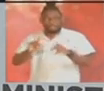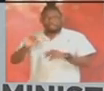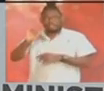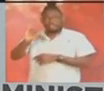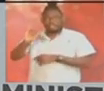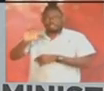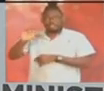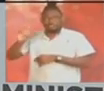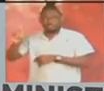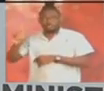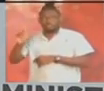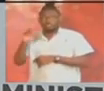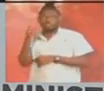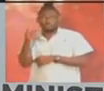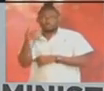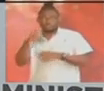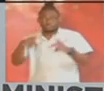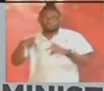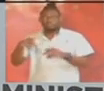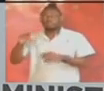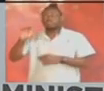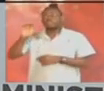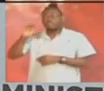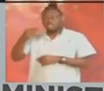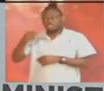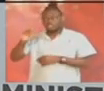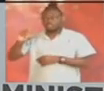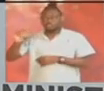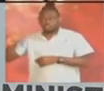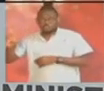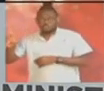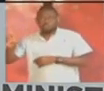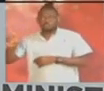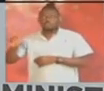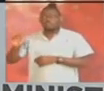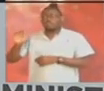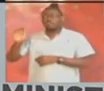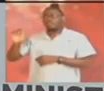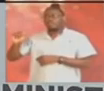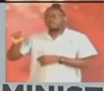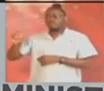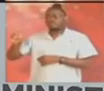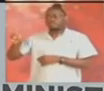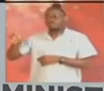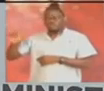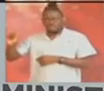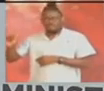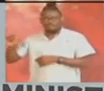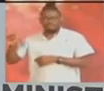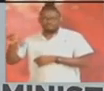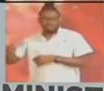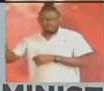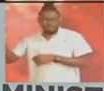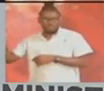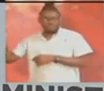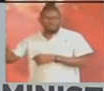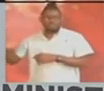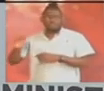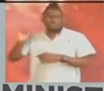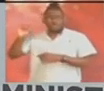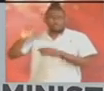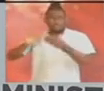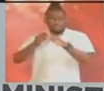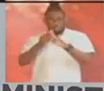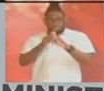in HDU. At the Cora Hospital, 4 persons. And at the Scarborough Regional Hospital at Fort King George, there are 20